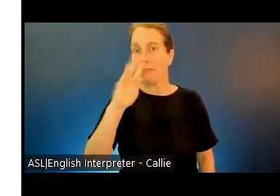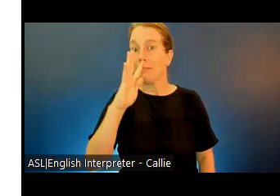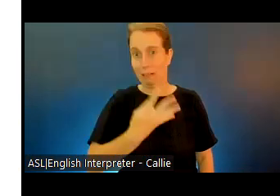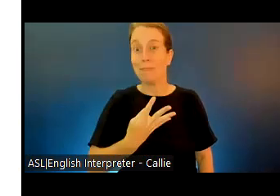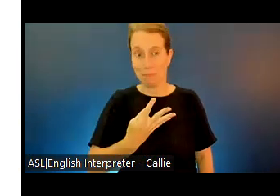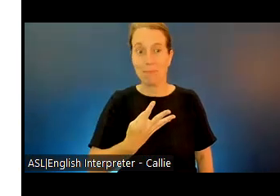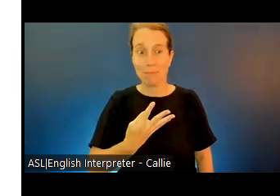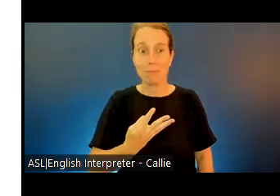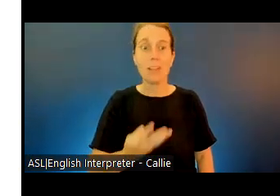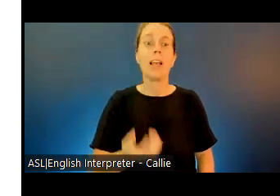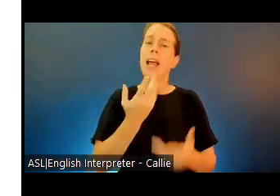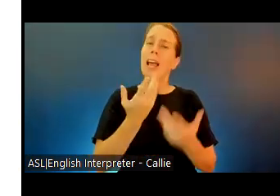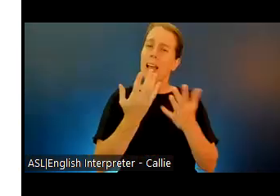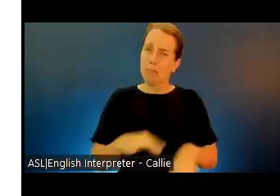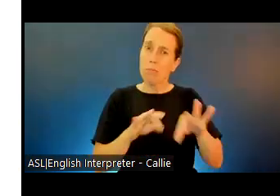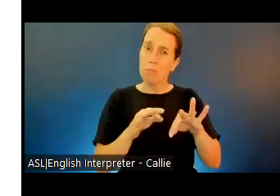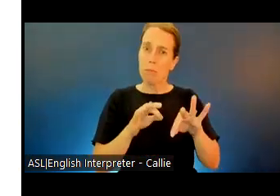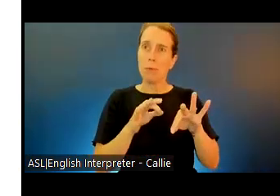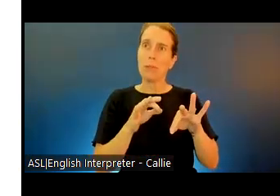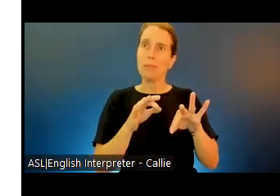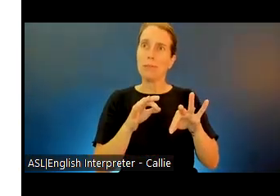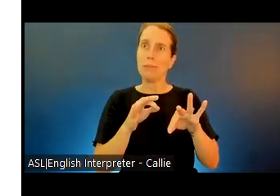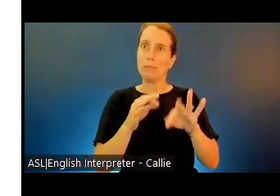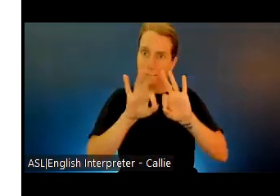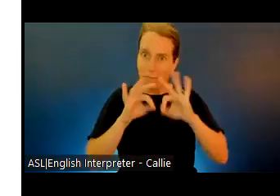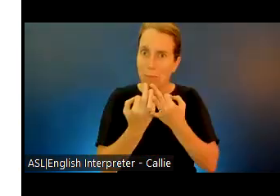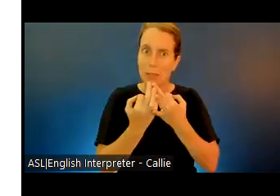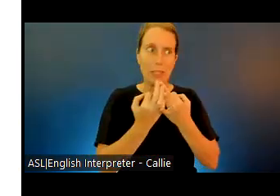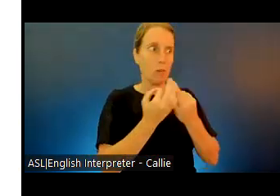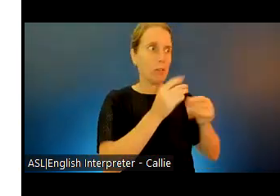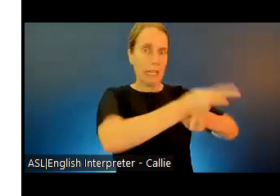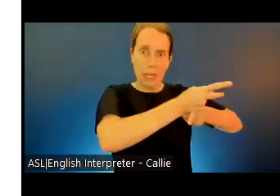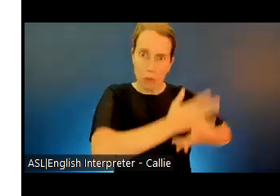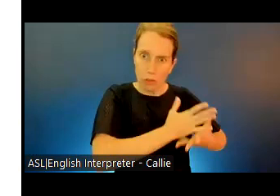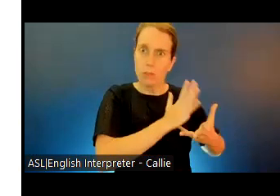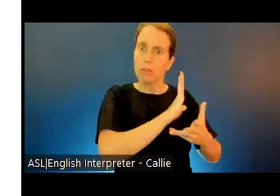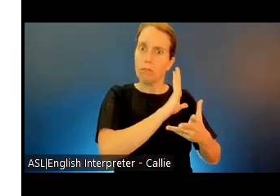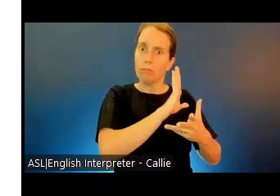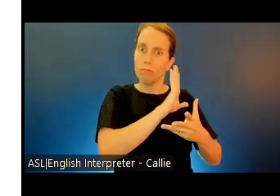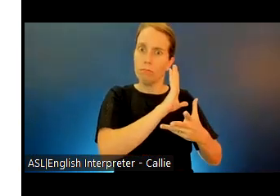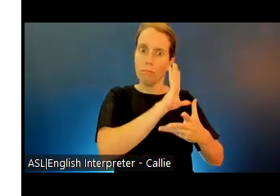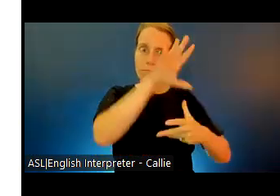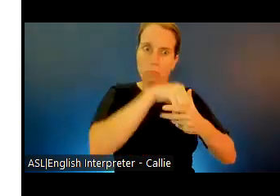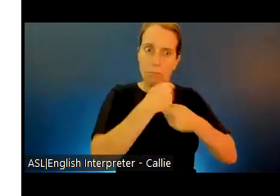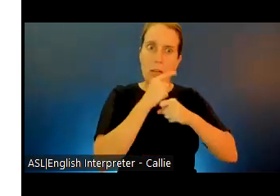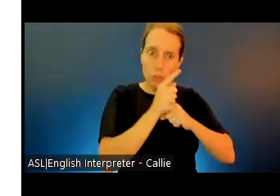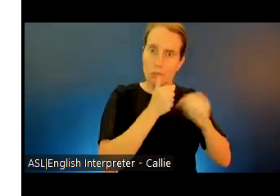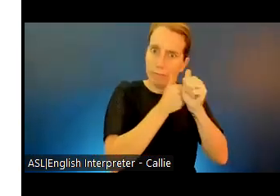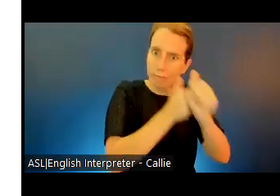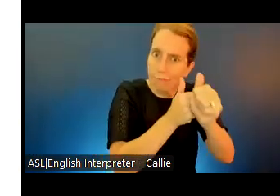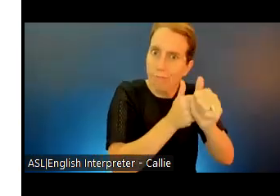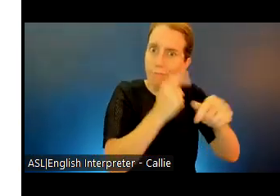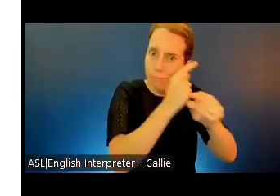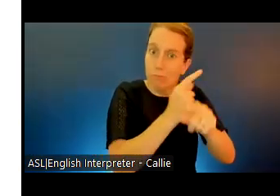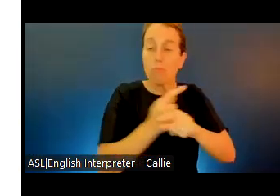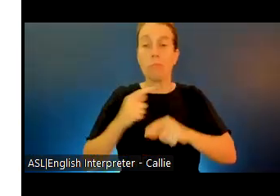from occurring. Neglect can also involve the failure of a facility or program to maintain a safe